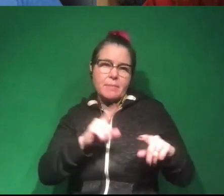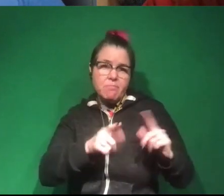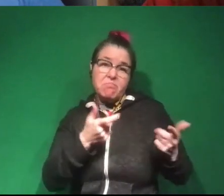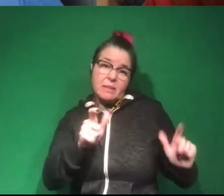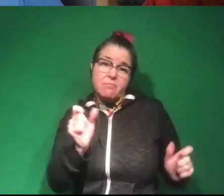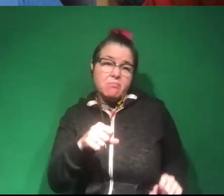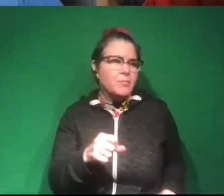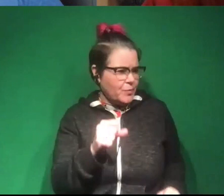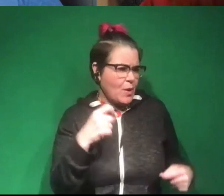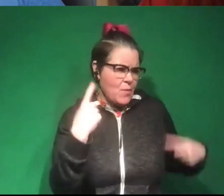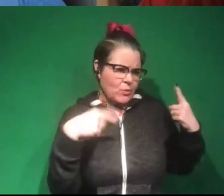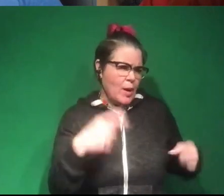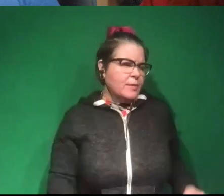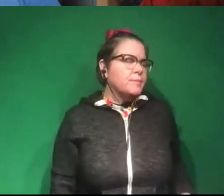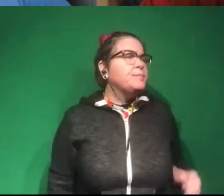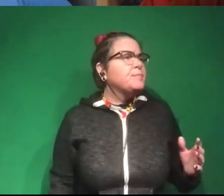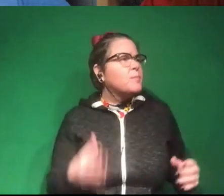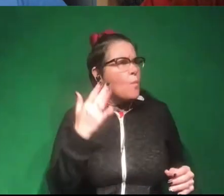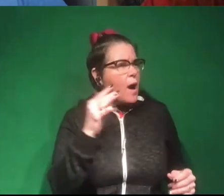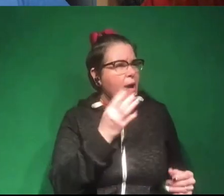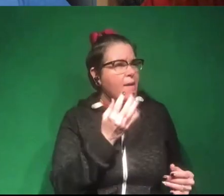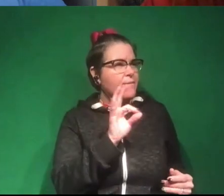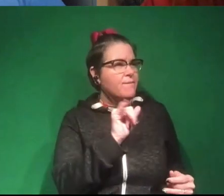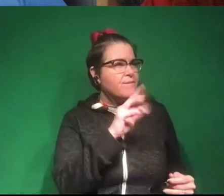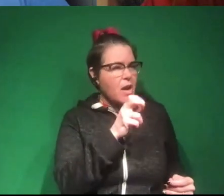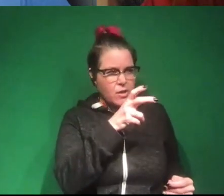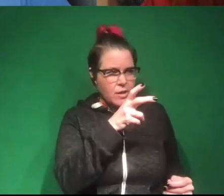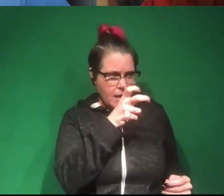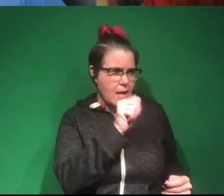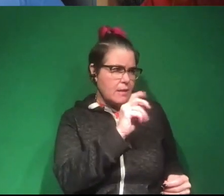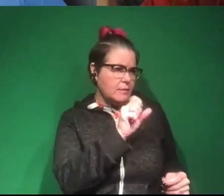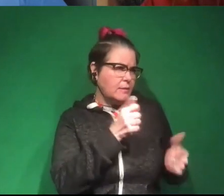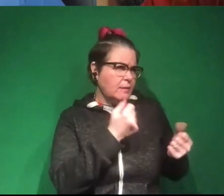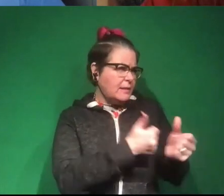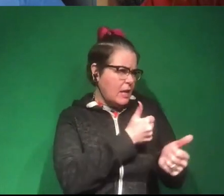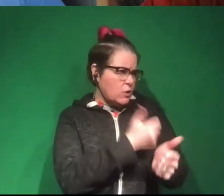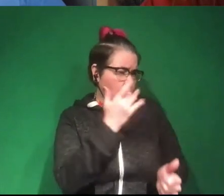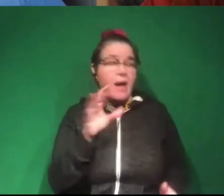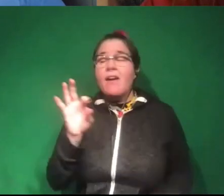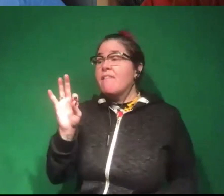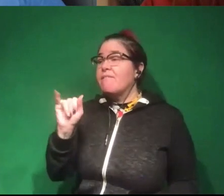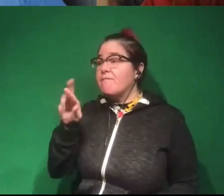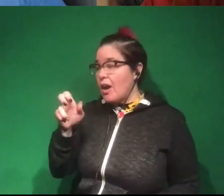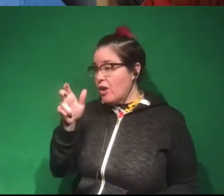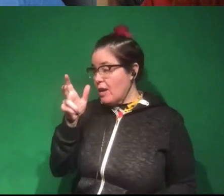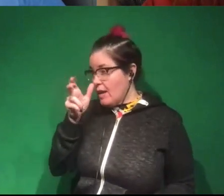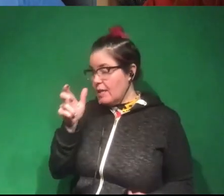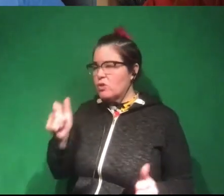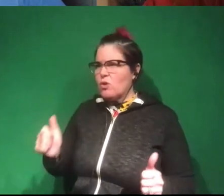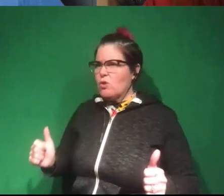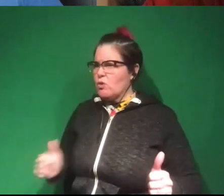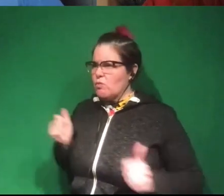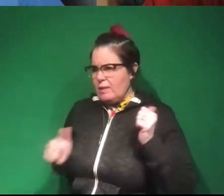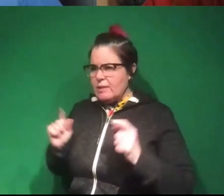wild. So why are fire ants dangerous? Fire ants are very aggressive